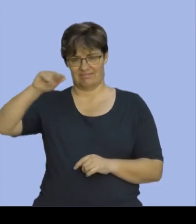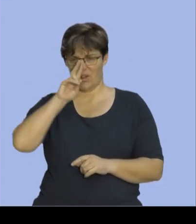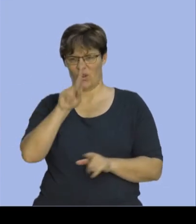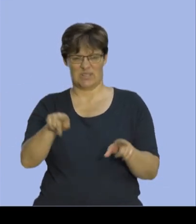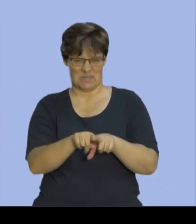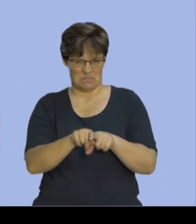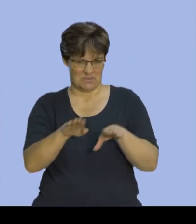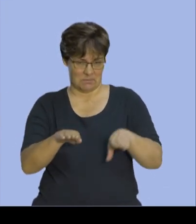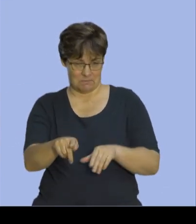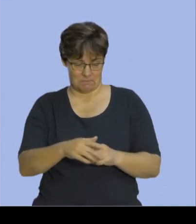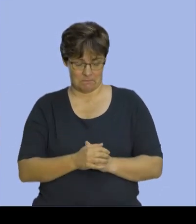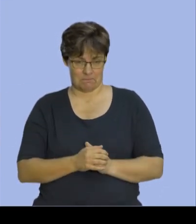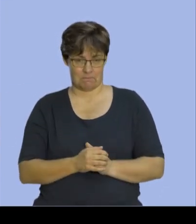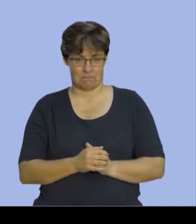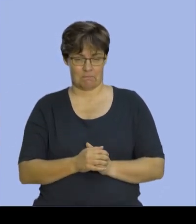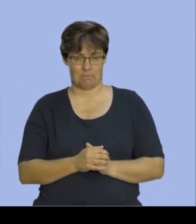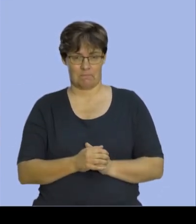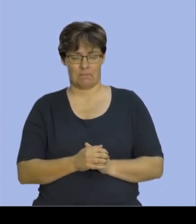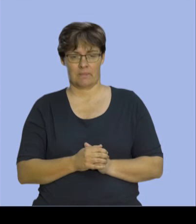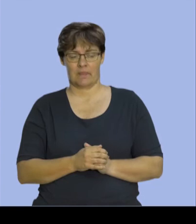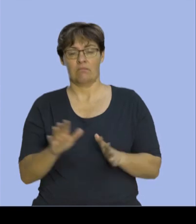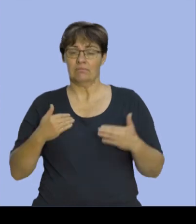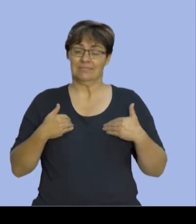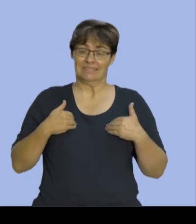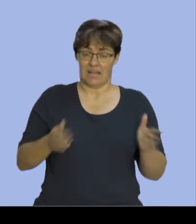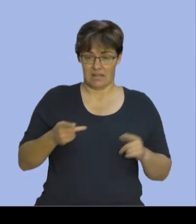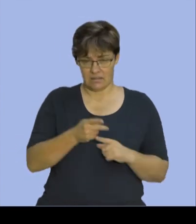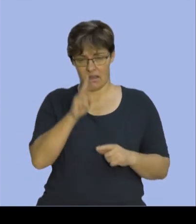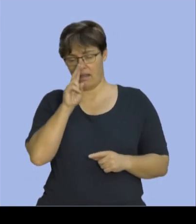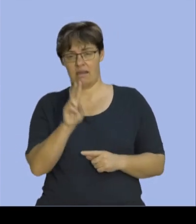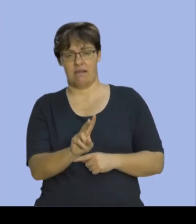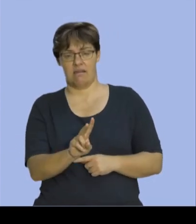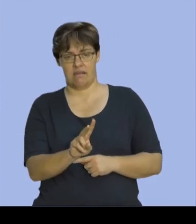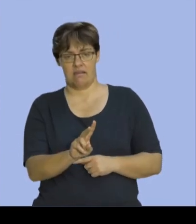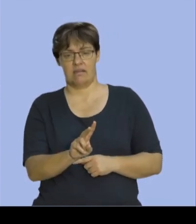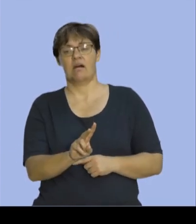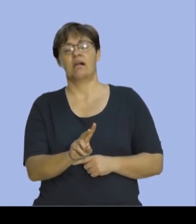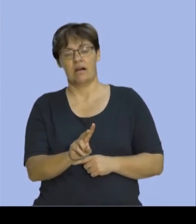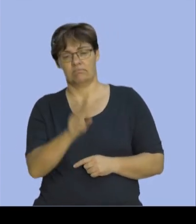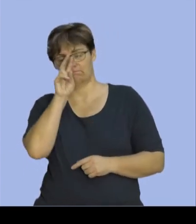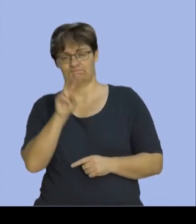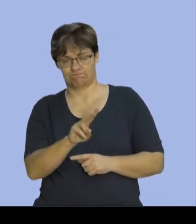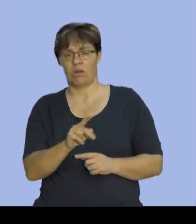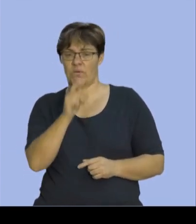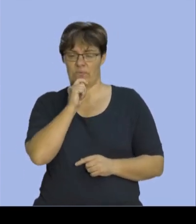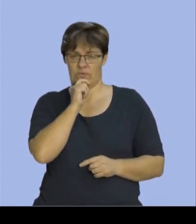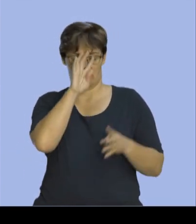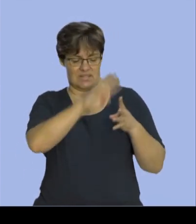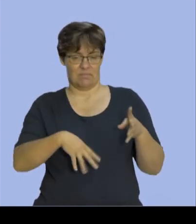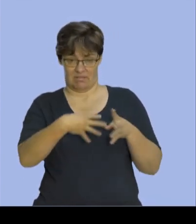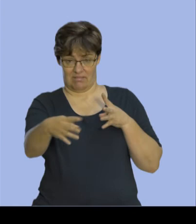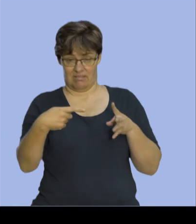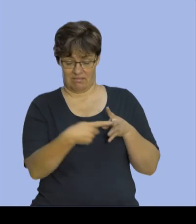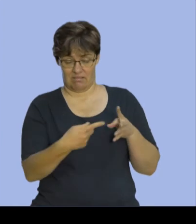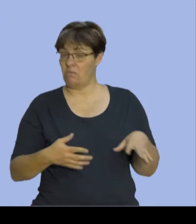look something like this, right? So you can start with looking at it from this perspective of using